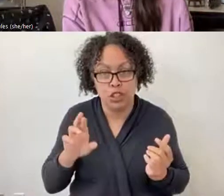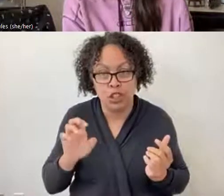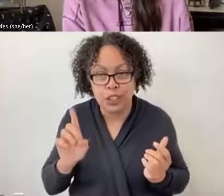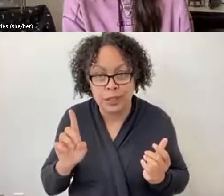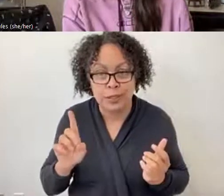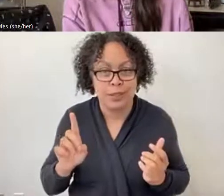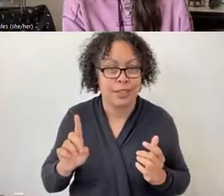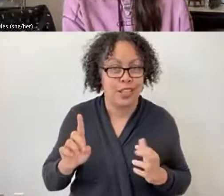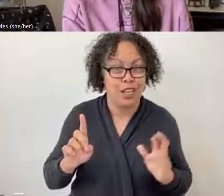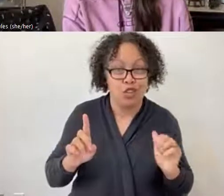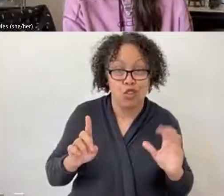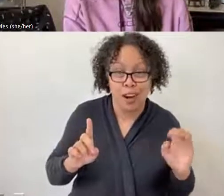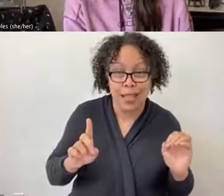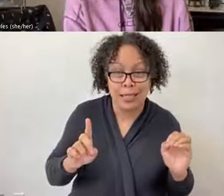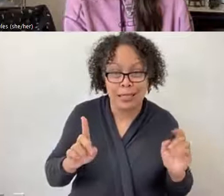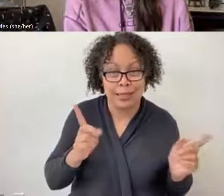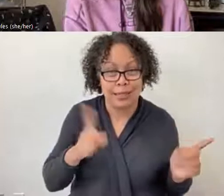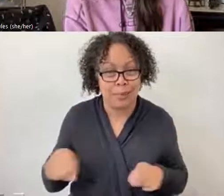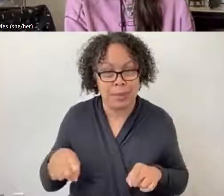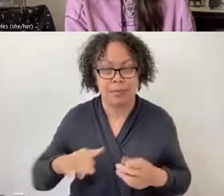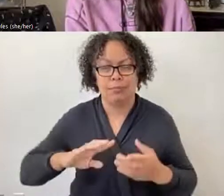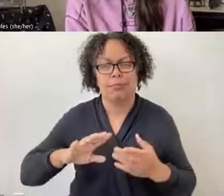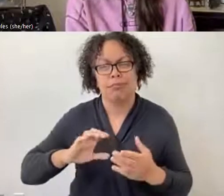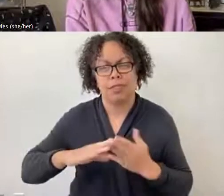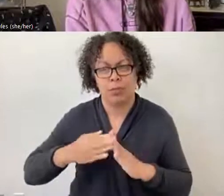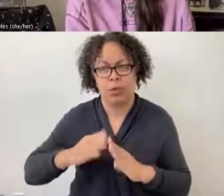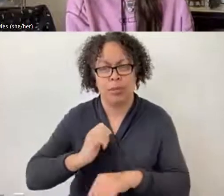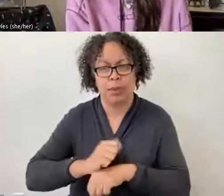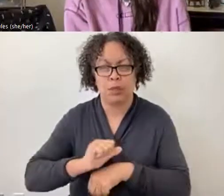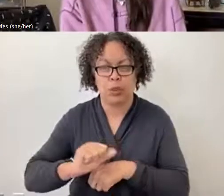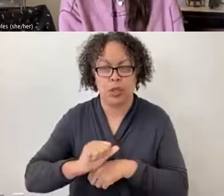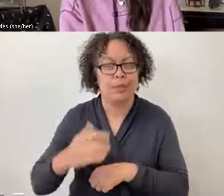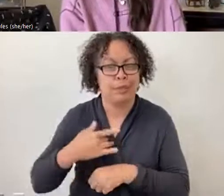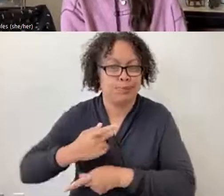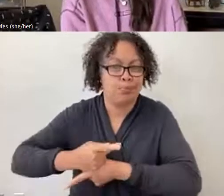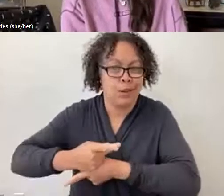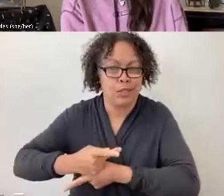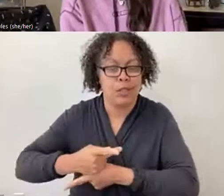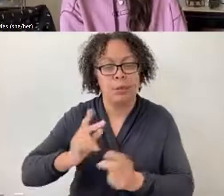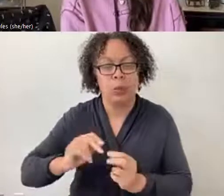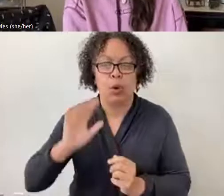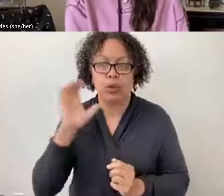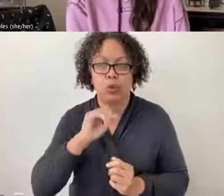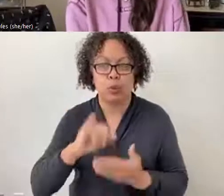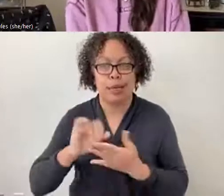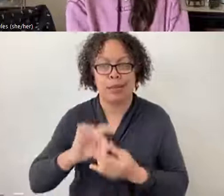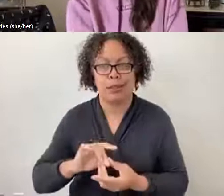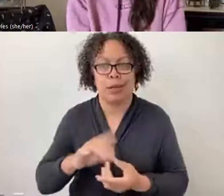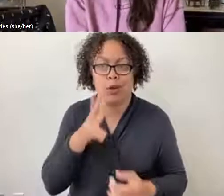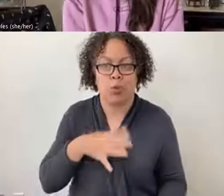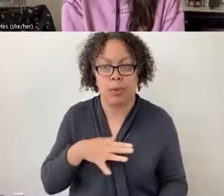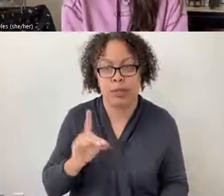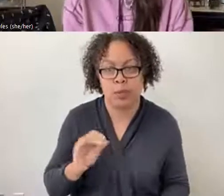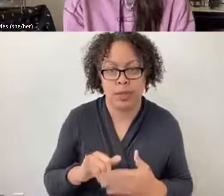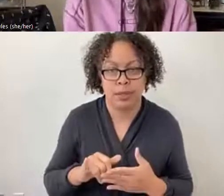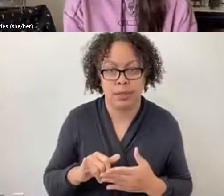right? Community-based work is care work, is gendered as female, even if, like, we talk to